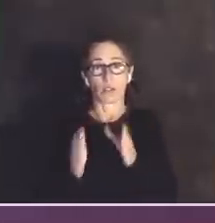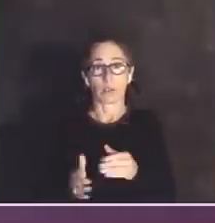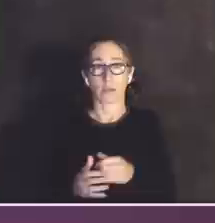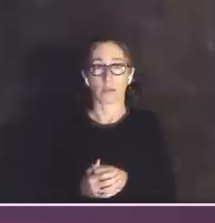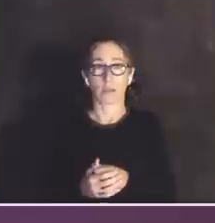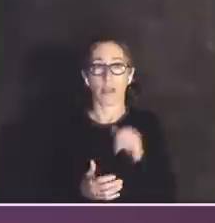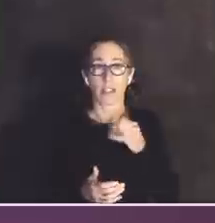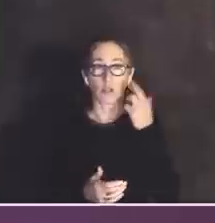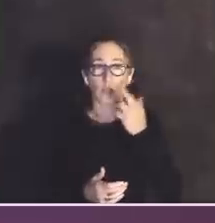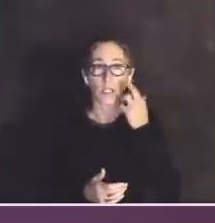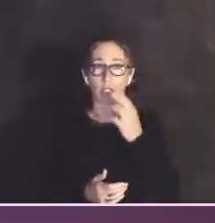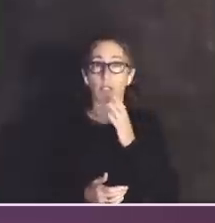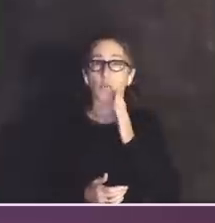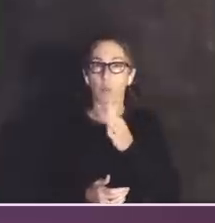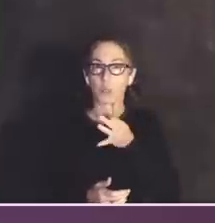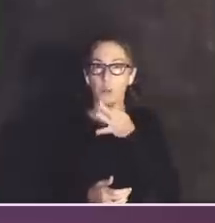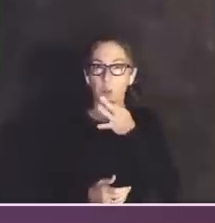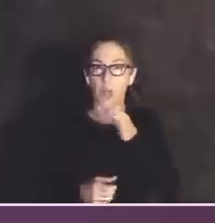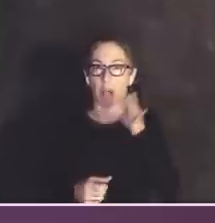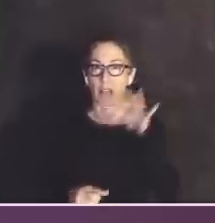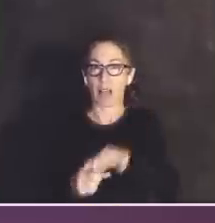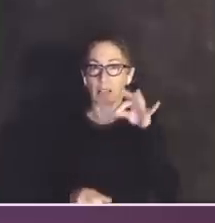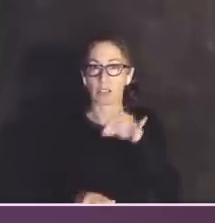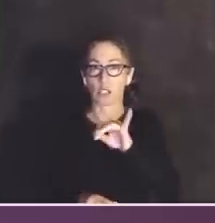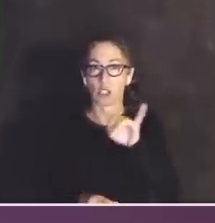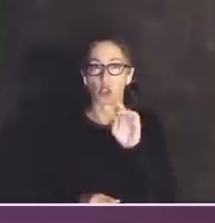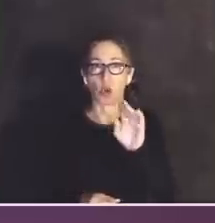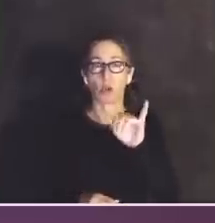Biden President of the United States.